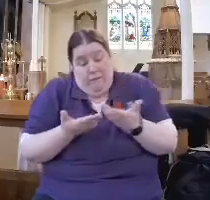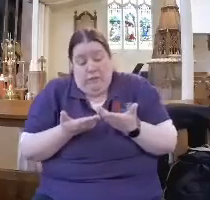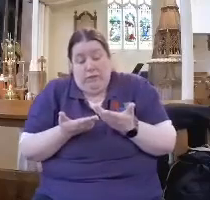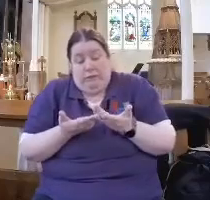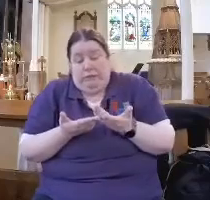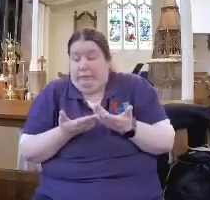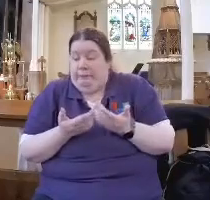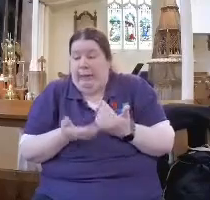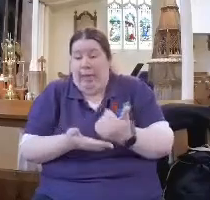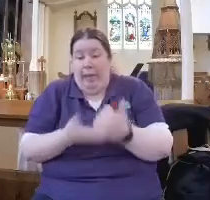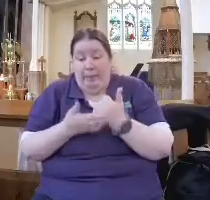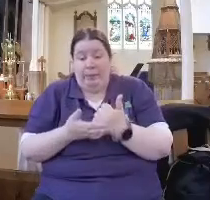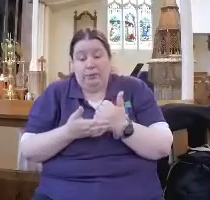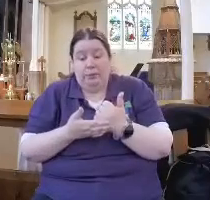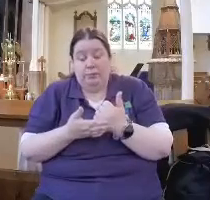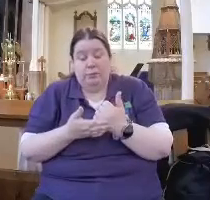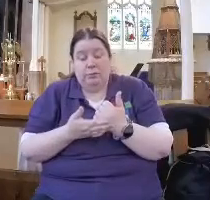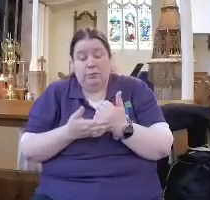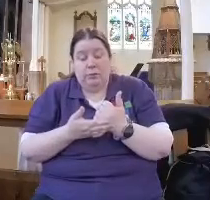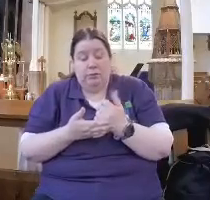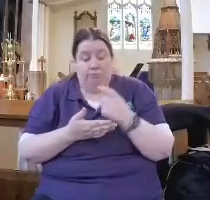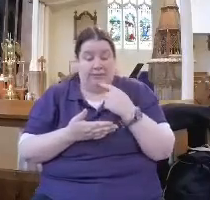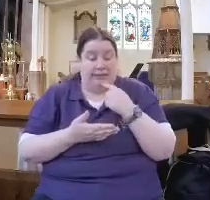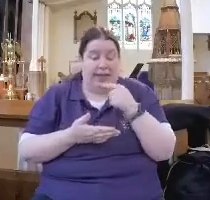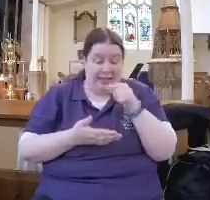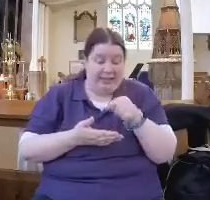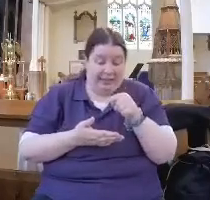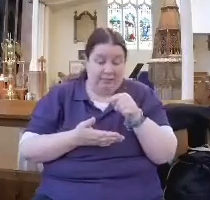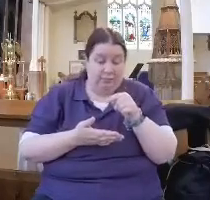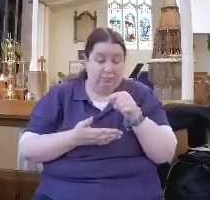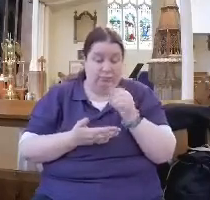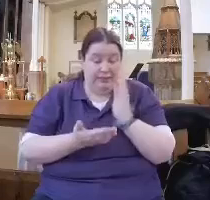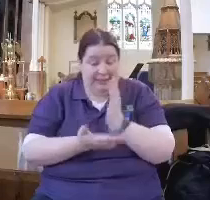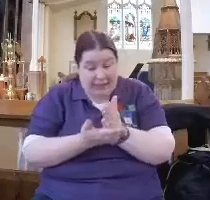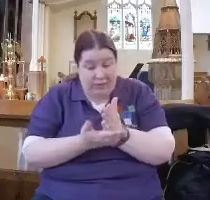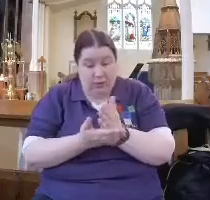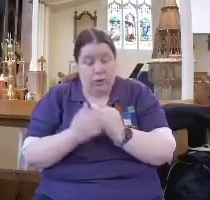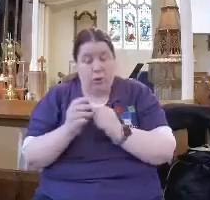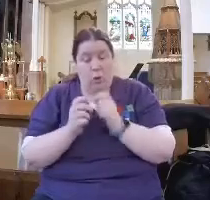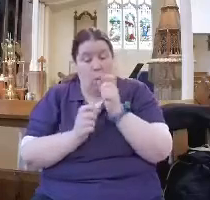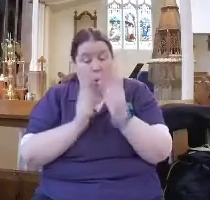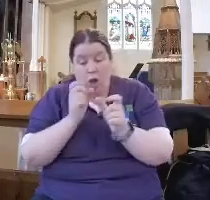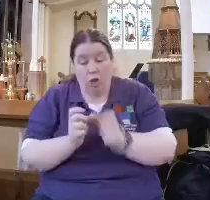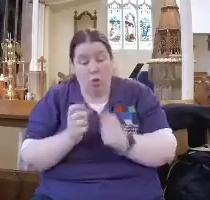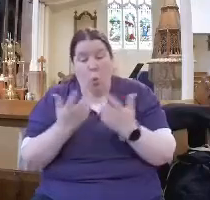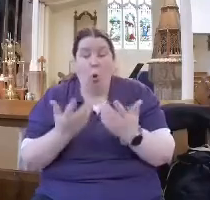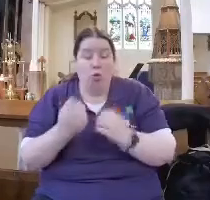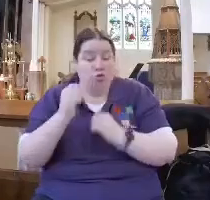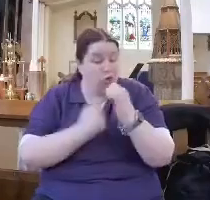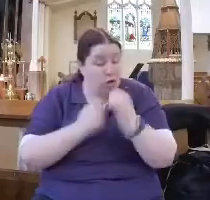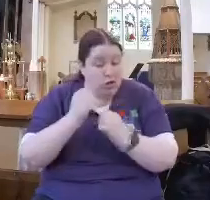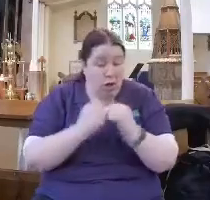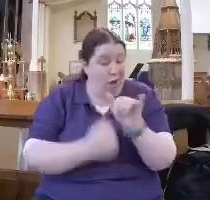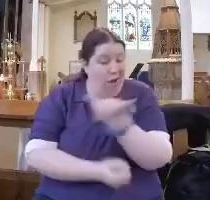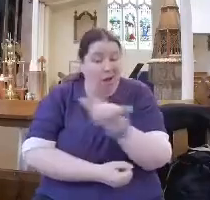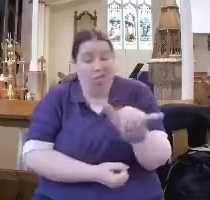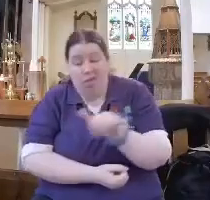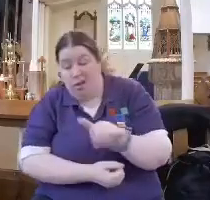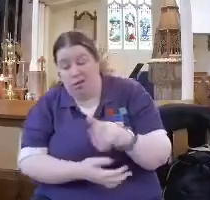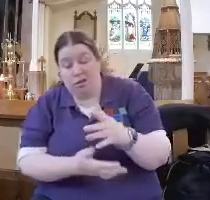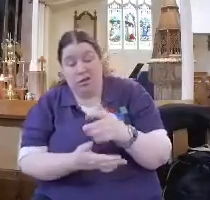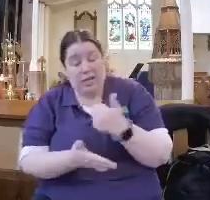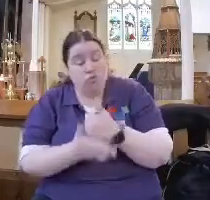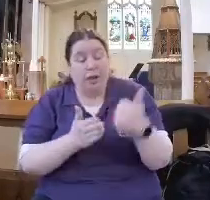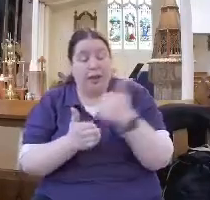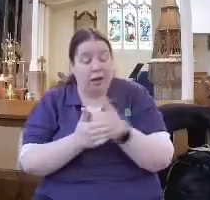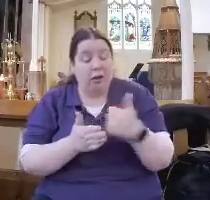wanting us to say exactly those words, or whether he gave us that showing a structure that we were to follow, either way, it's a regular